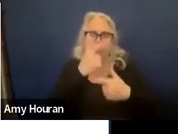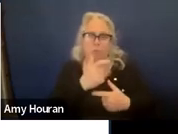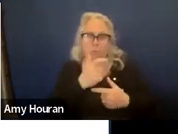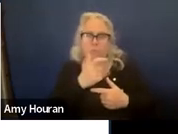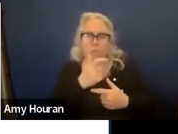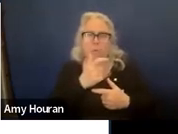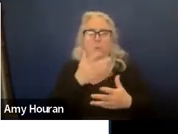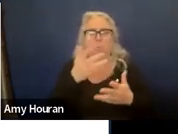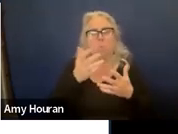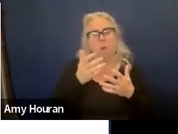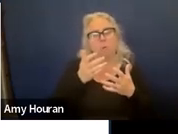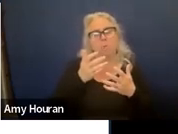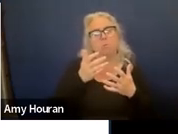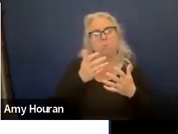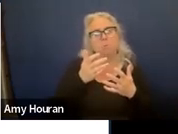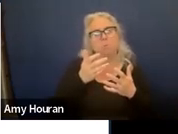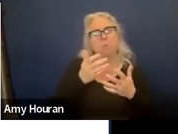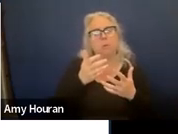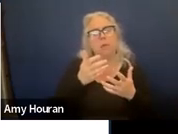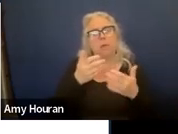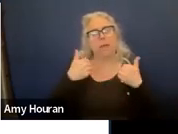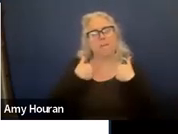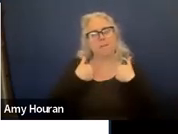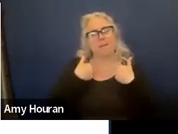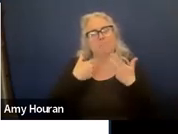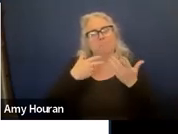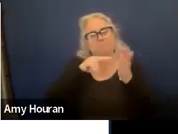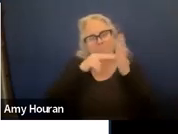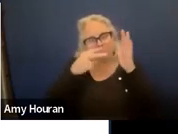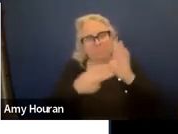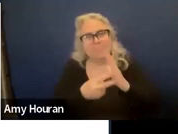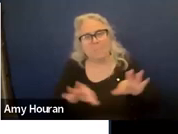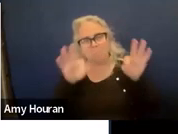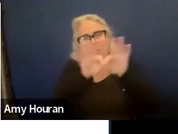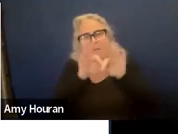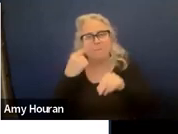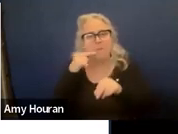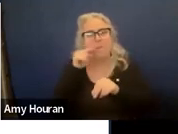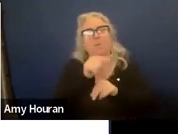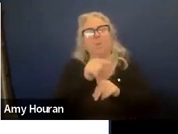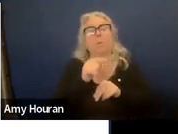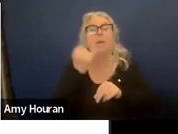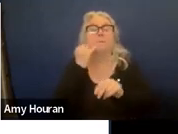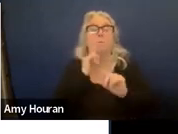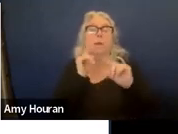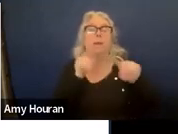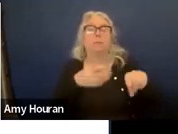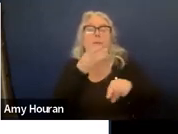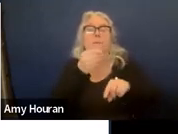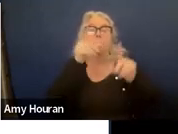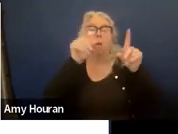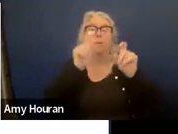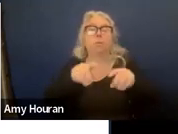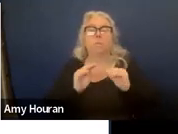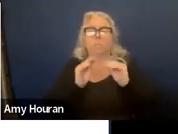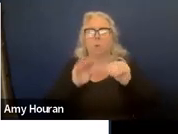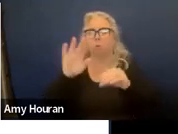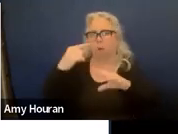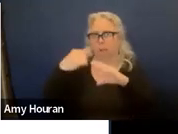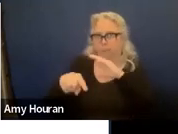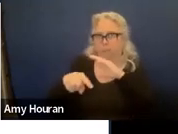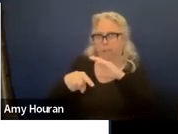because we want to make it meaningful. And if you answer just a few questions and put in your email,